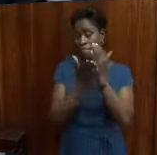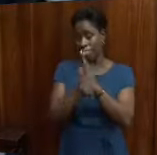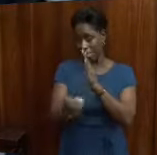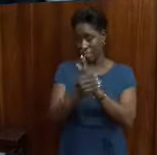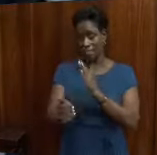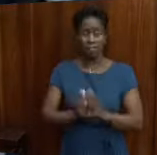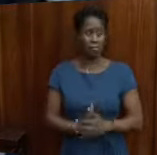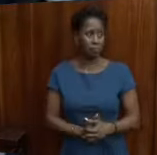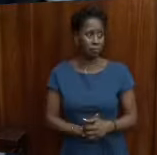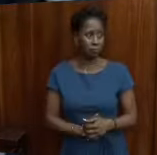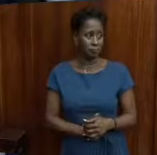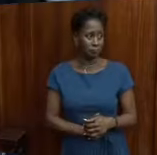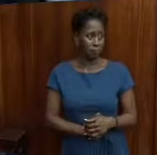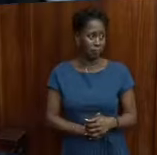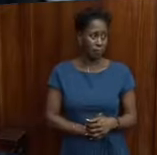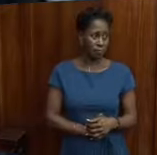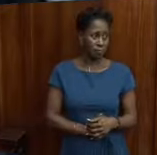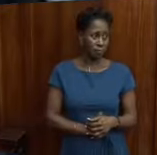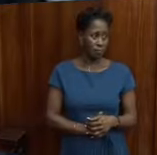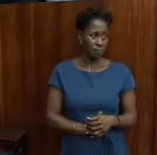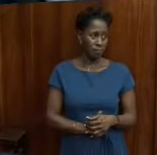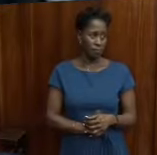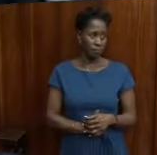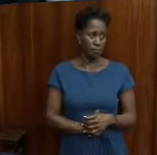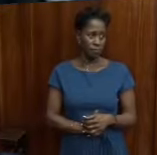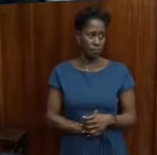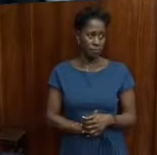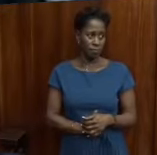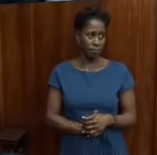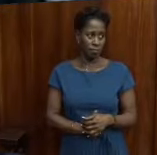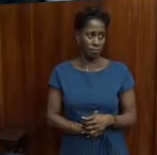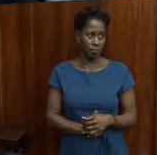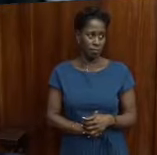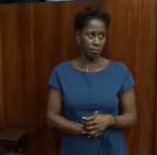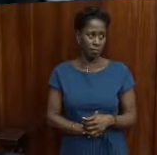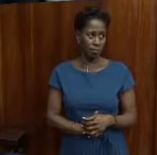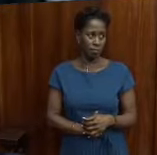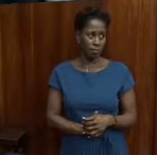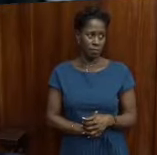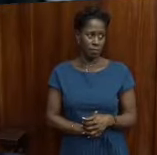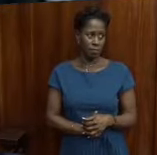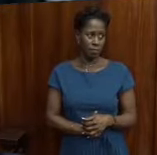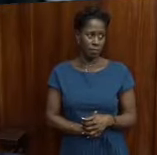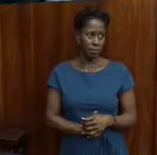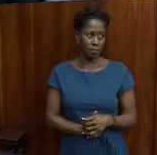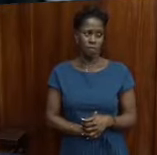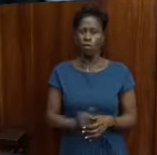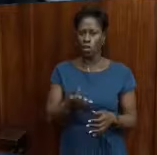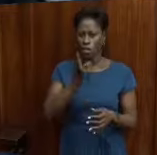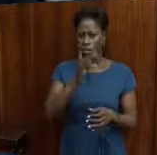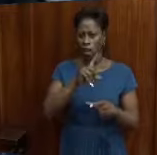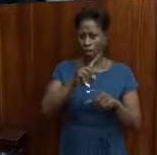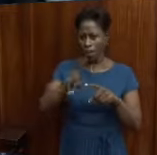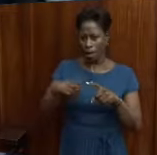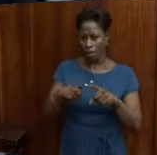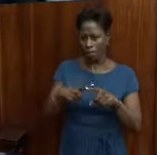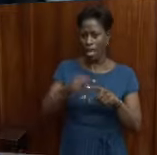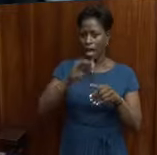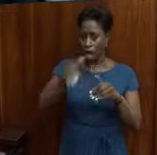appreciation for best business practices, the development of discipline, the need to be accountable, and the value of